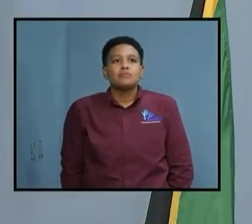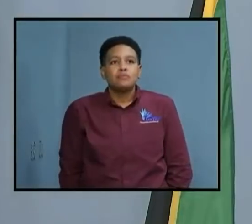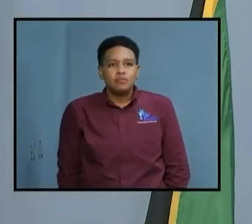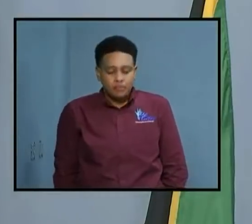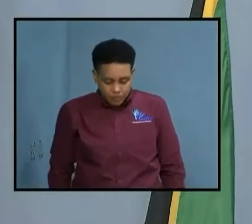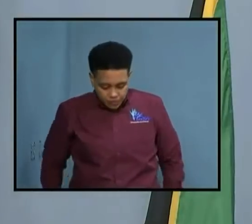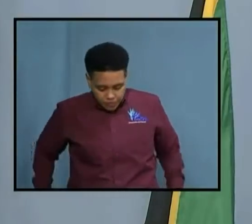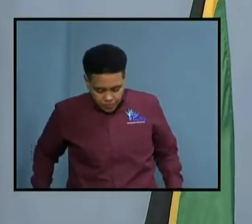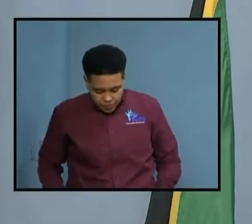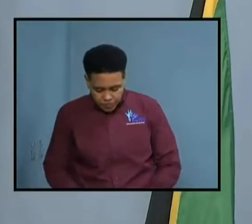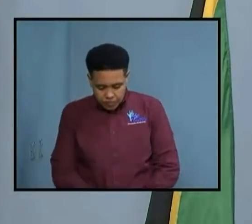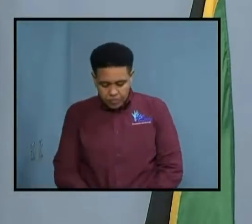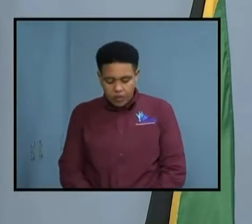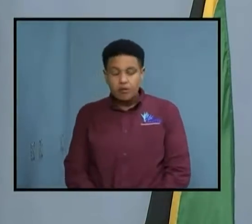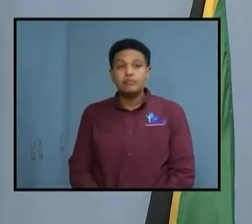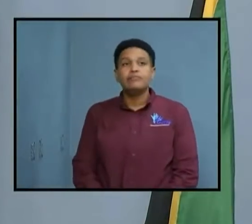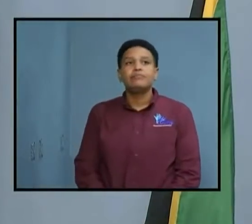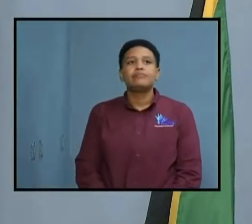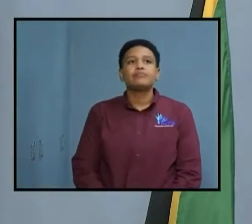Thank you, Minister.